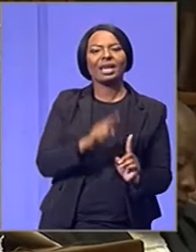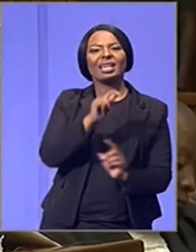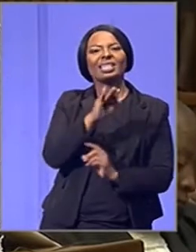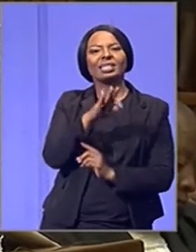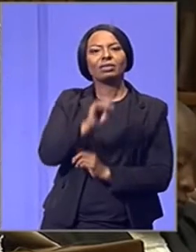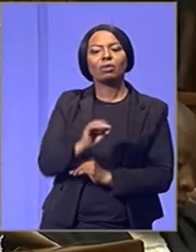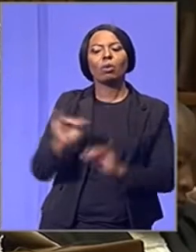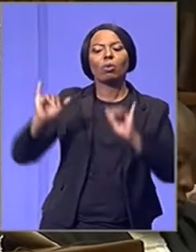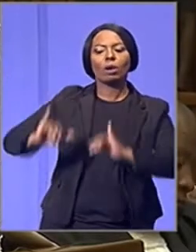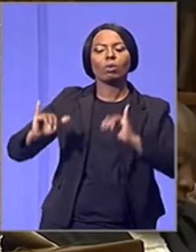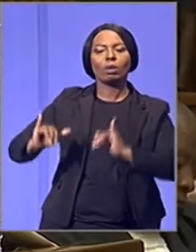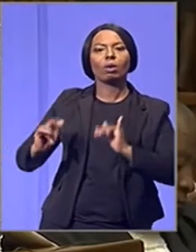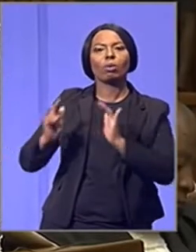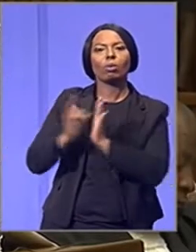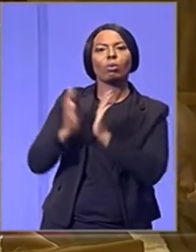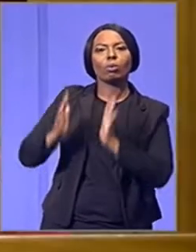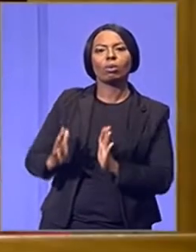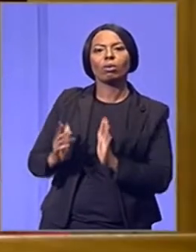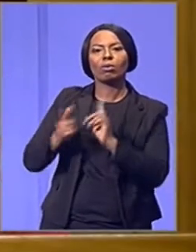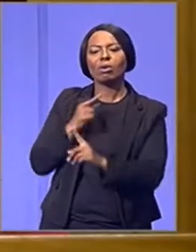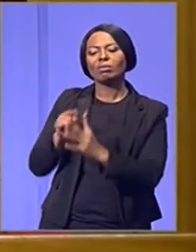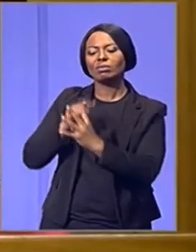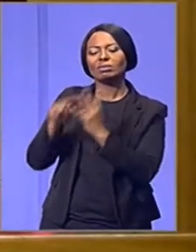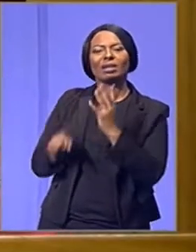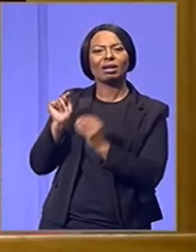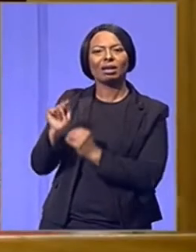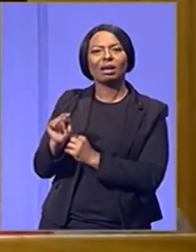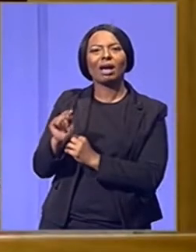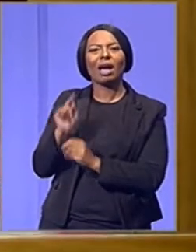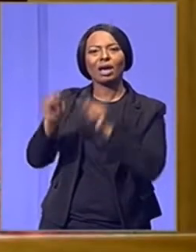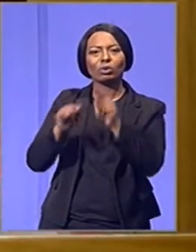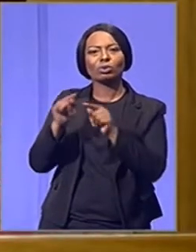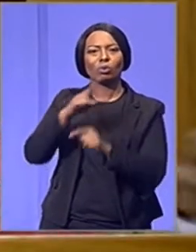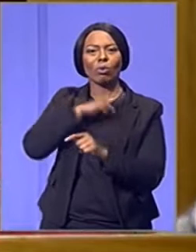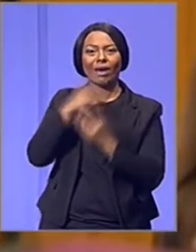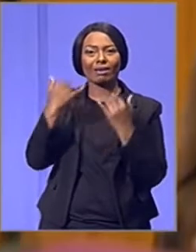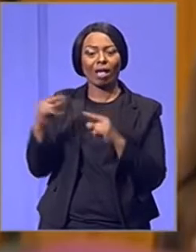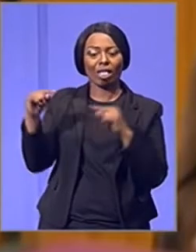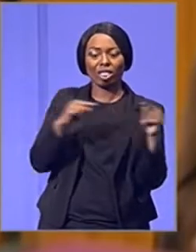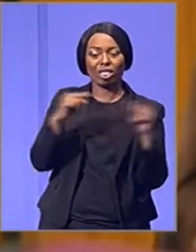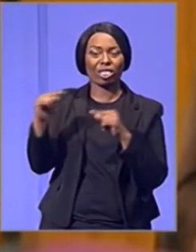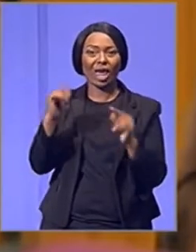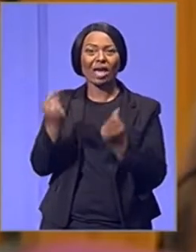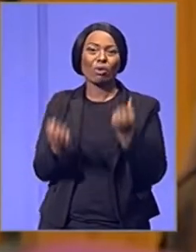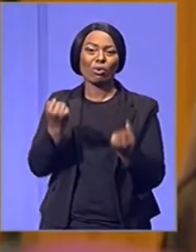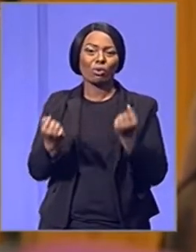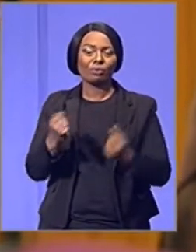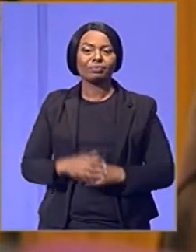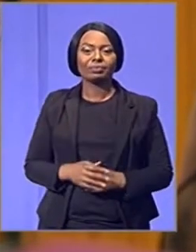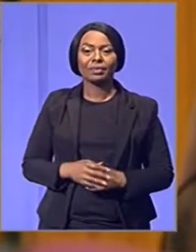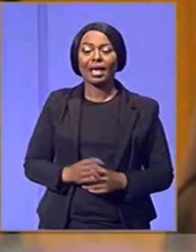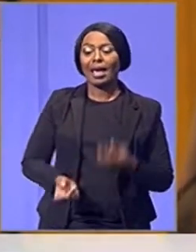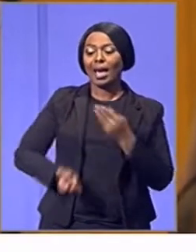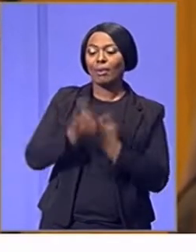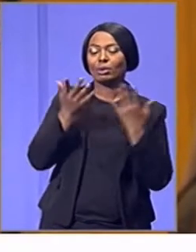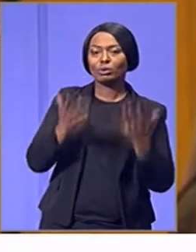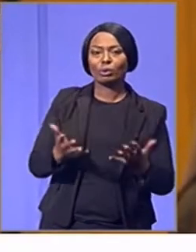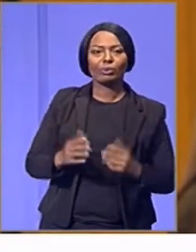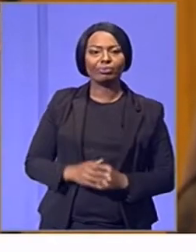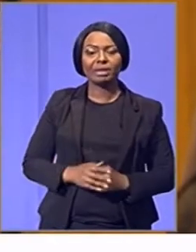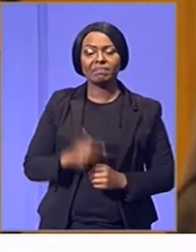ba lebane mo tshekong ya polao ya ga Meyiwa fa ntse a lebanwe ke ntwa ya semolao. And not happen like the way it did, and then I still